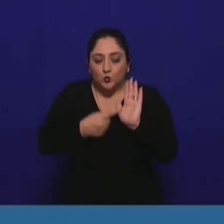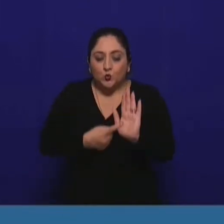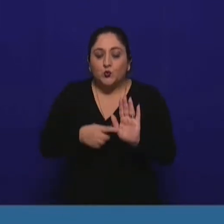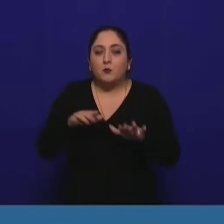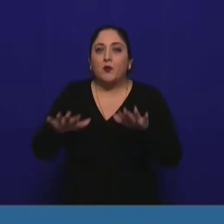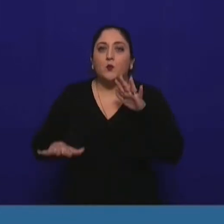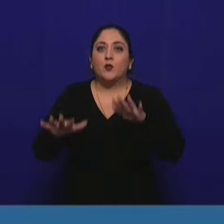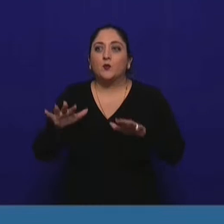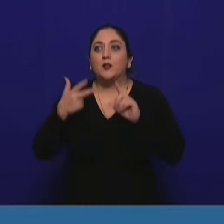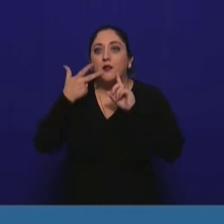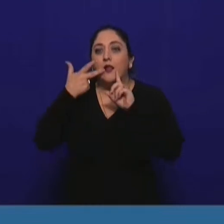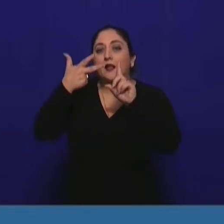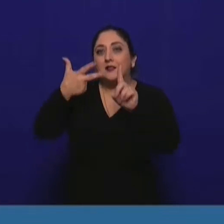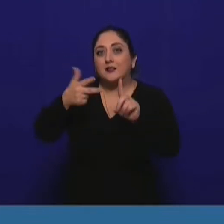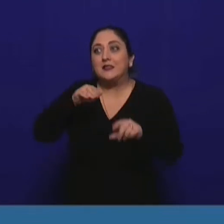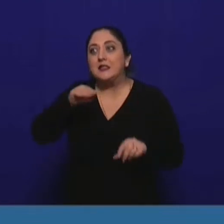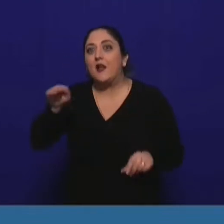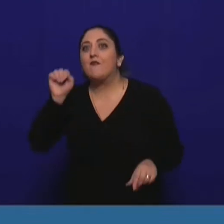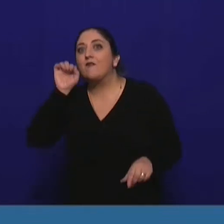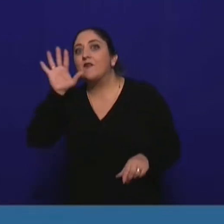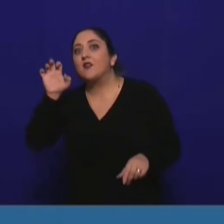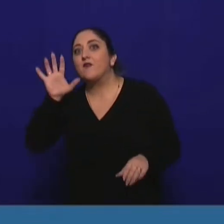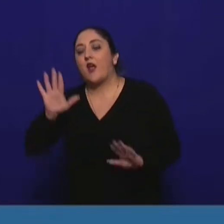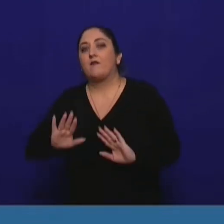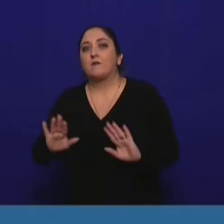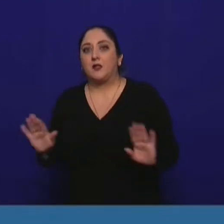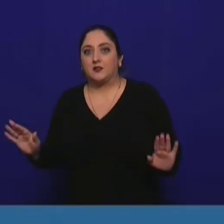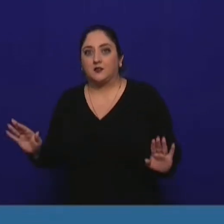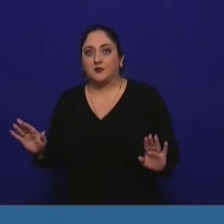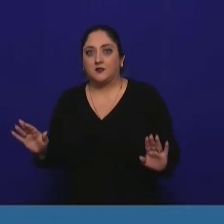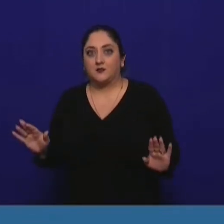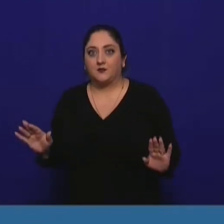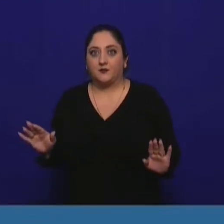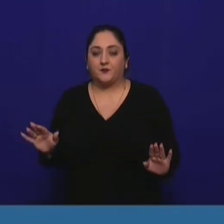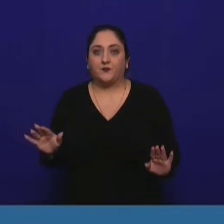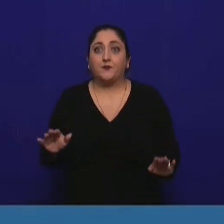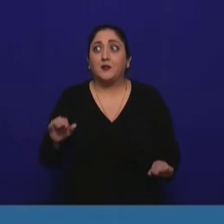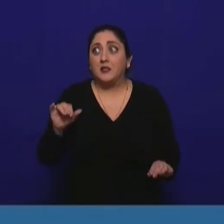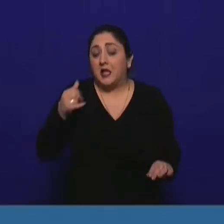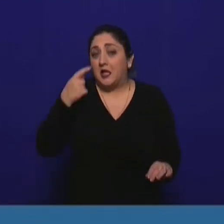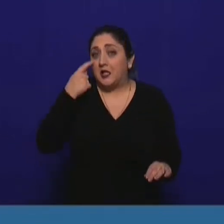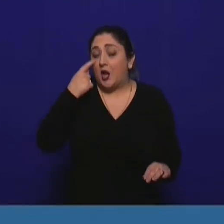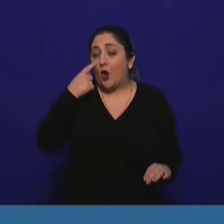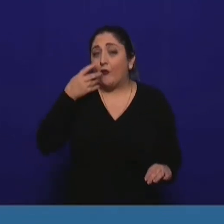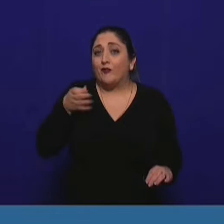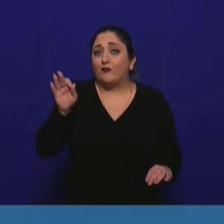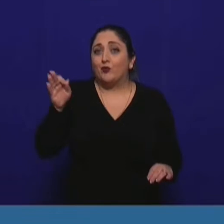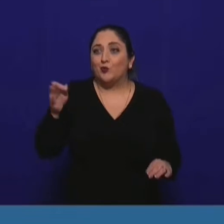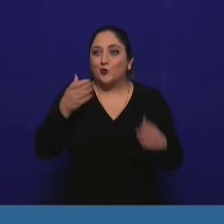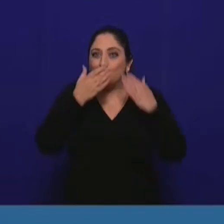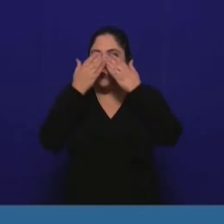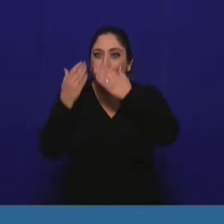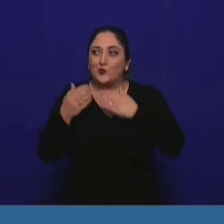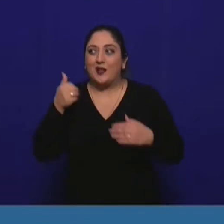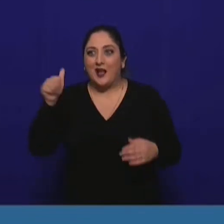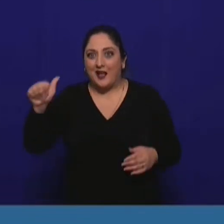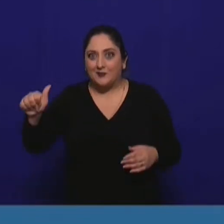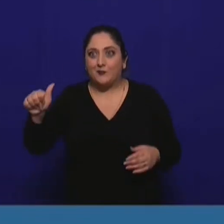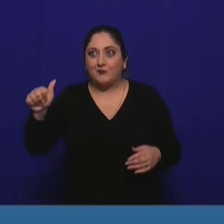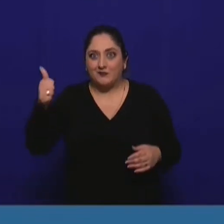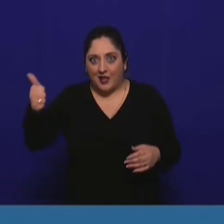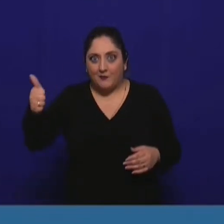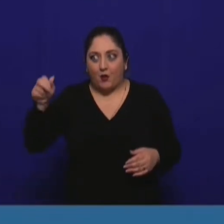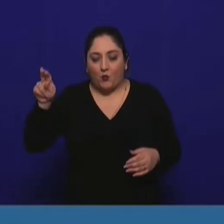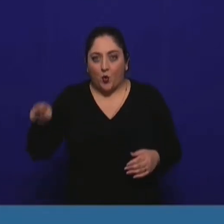l-etajiet bejn 18 u 55 sena. Ma neskludu xejn li jekk joħorġu iktar studji li juru li din hija effettiva